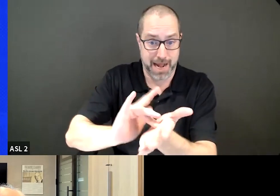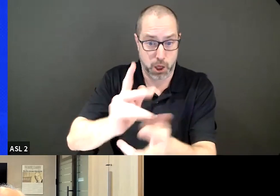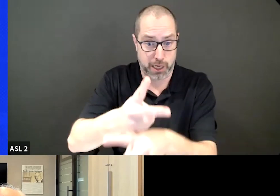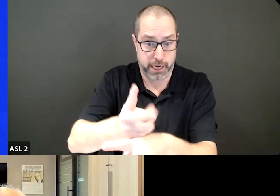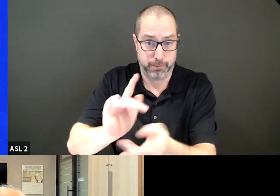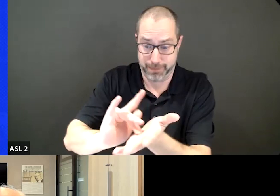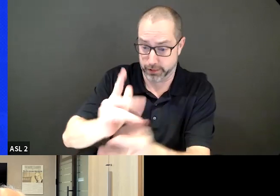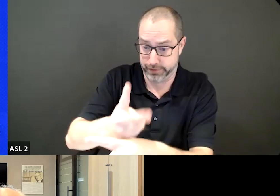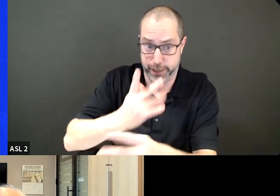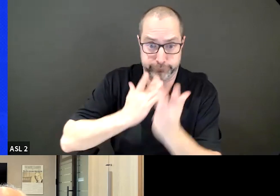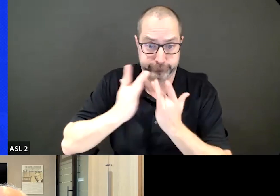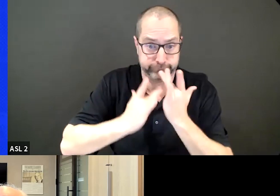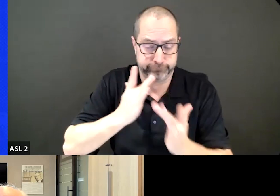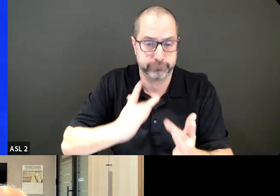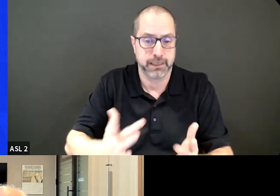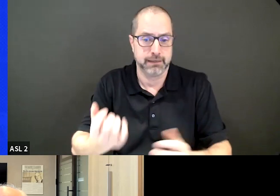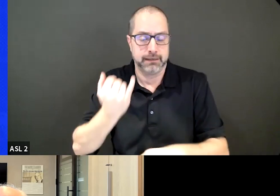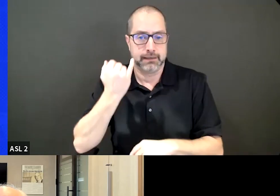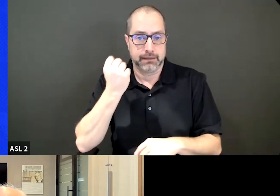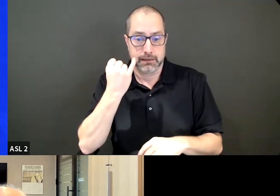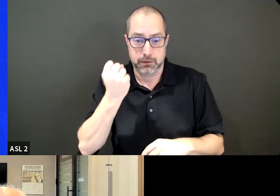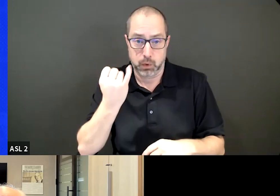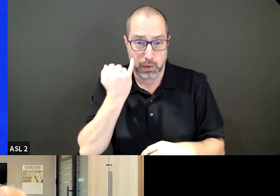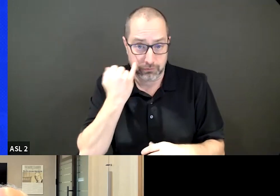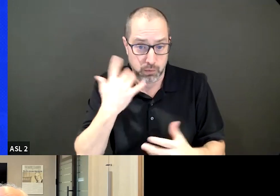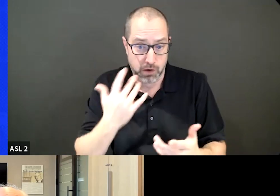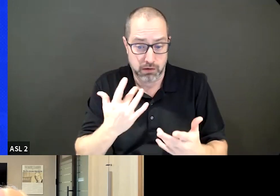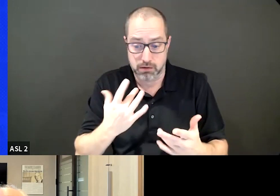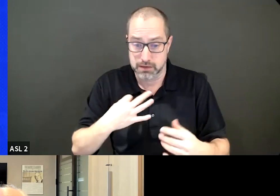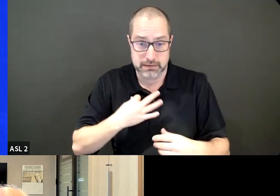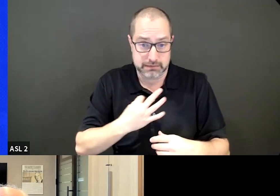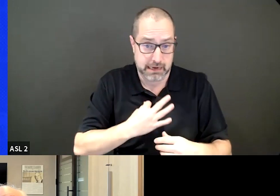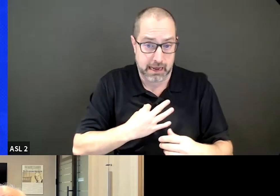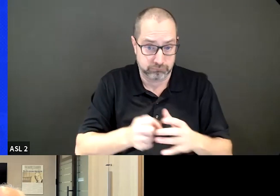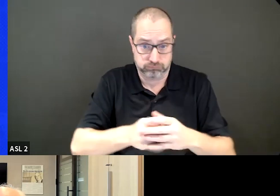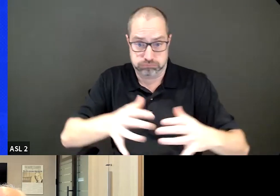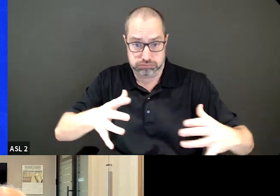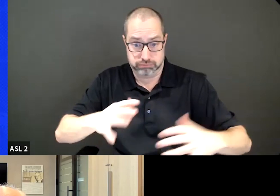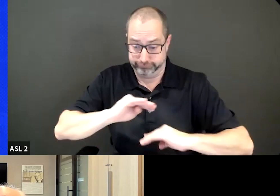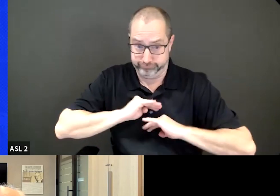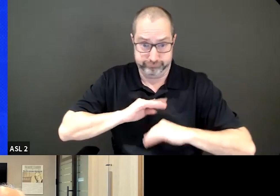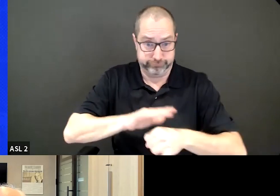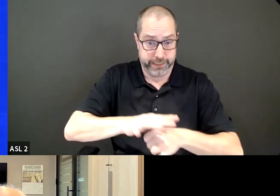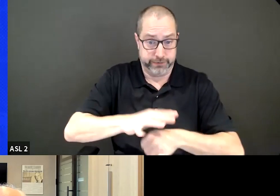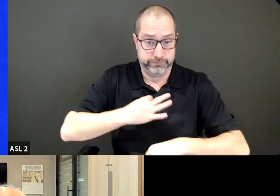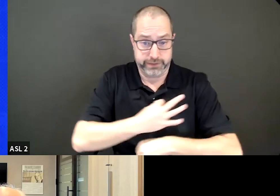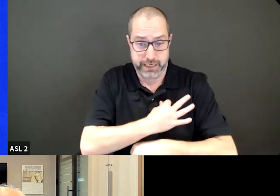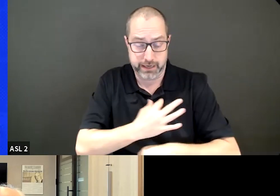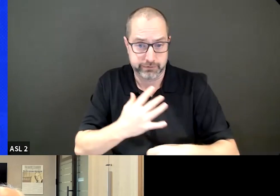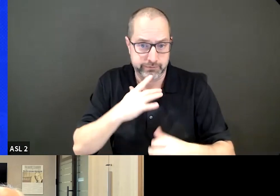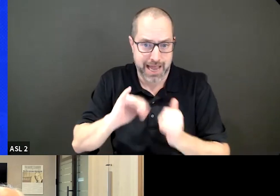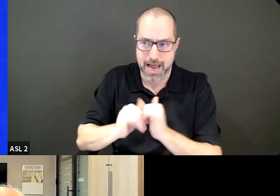on. If we are looking for measures which are perhaps faster in many instances to implement, and which